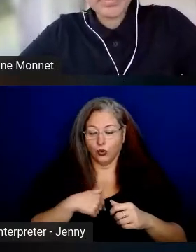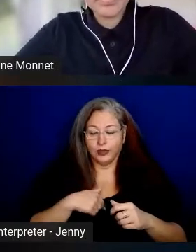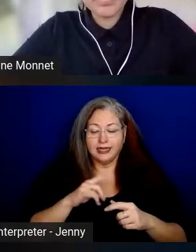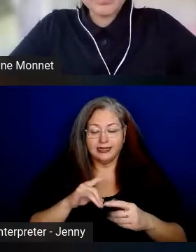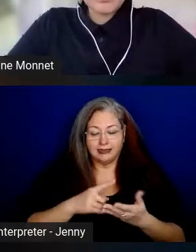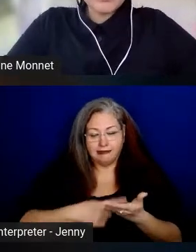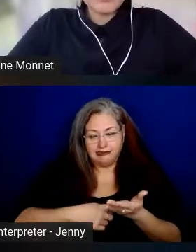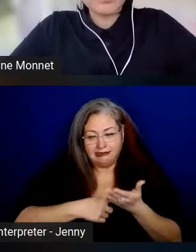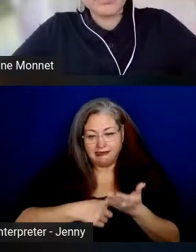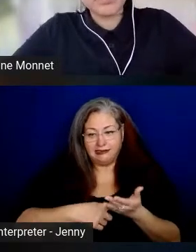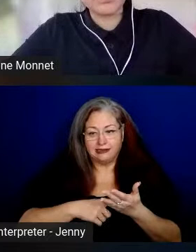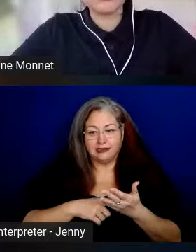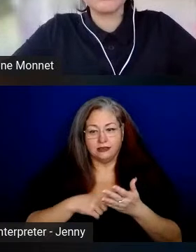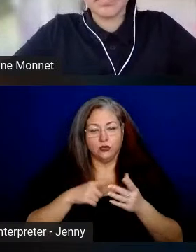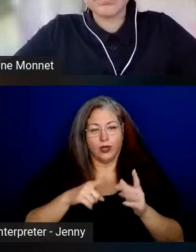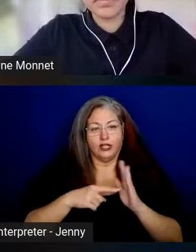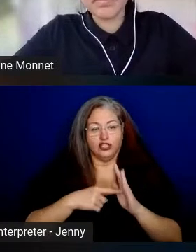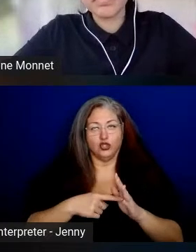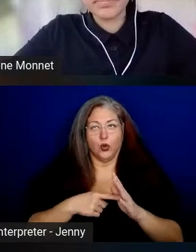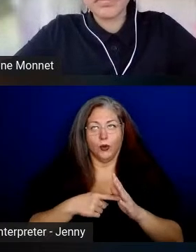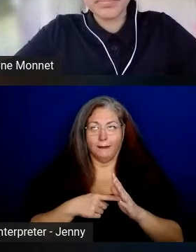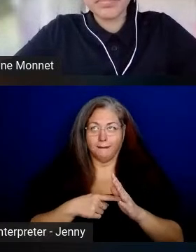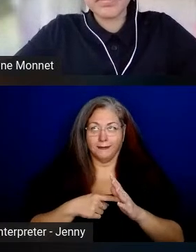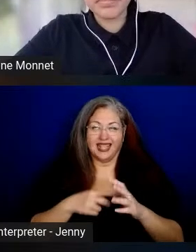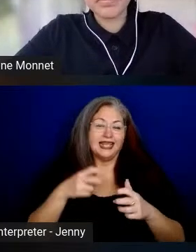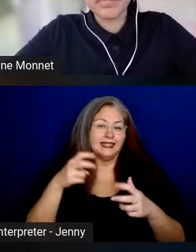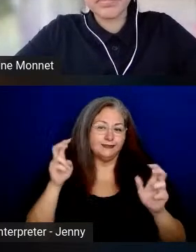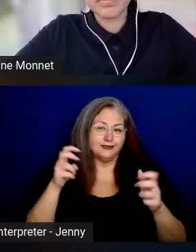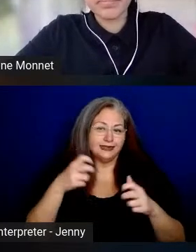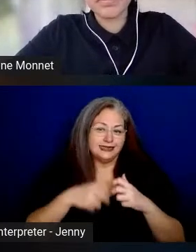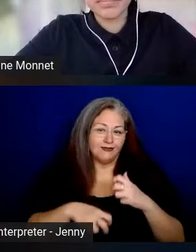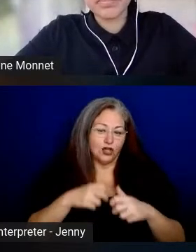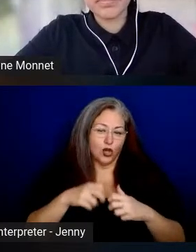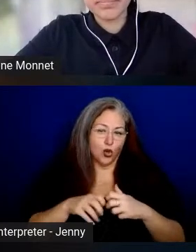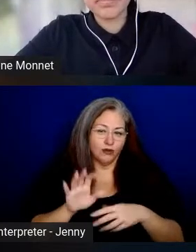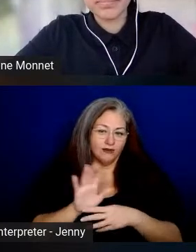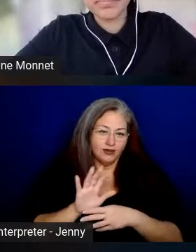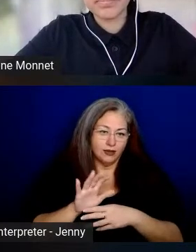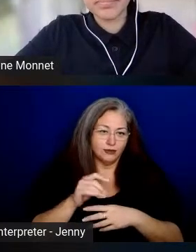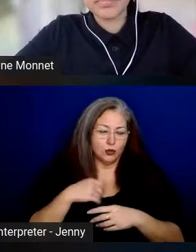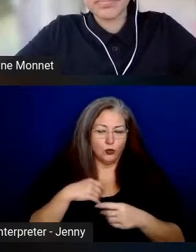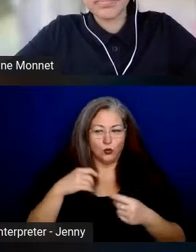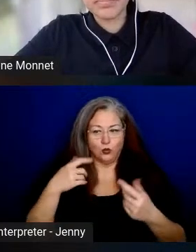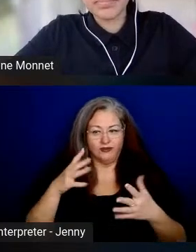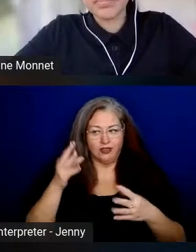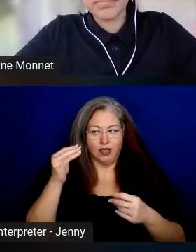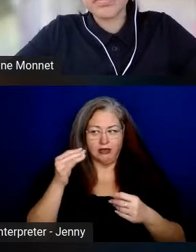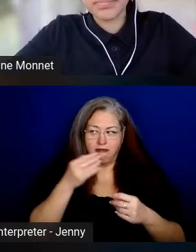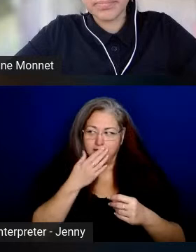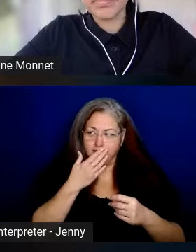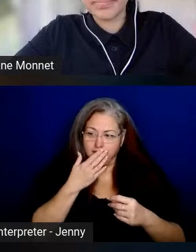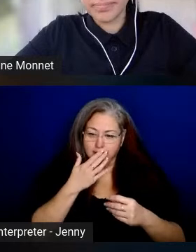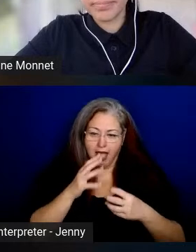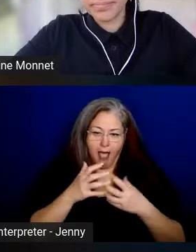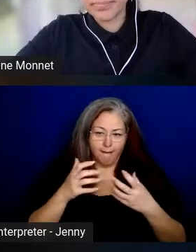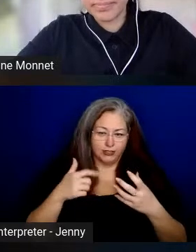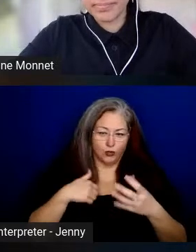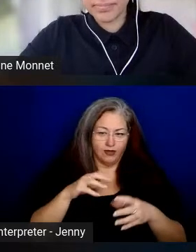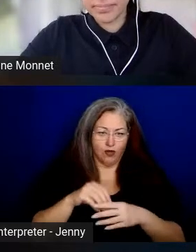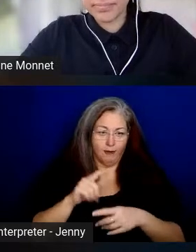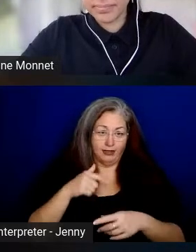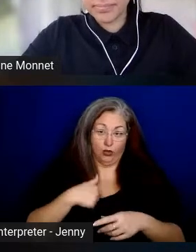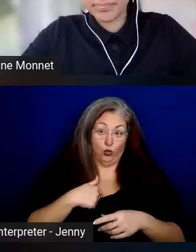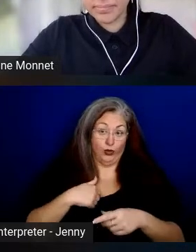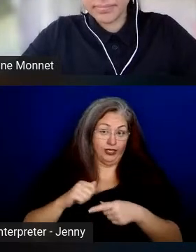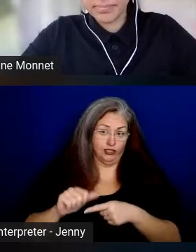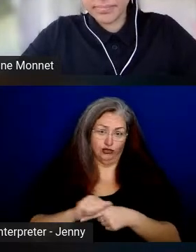we've shown difficult films. We thought about how far do we go? Because we're not trained, right?